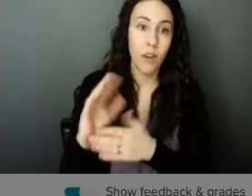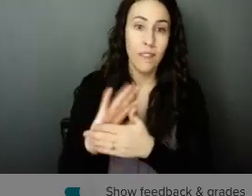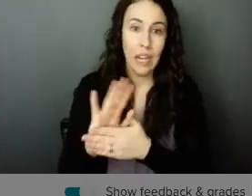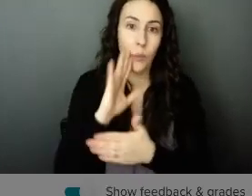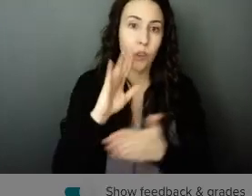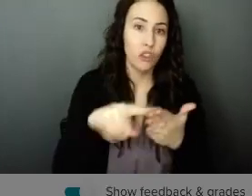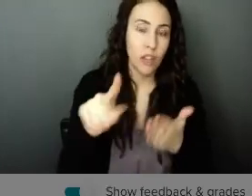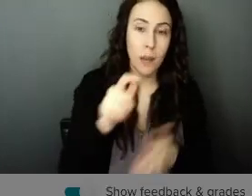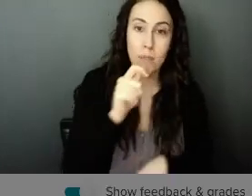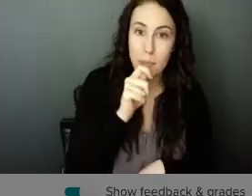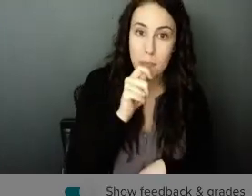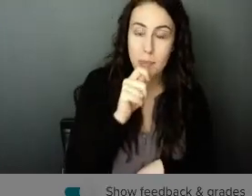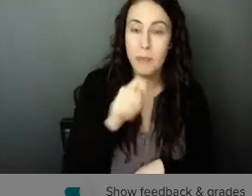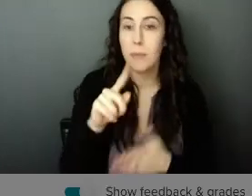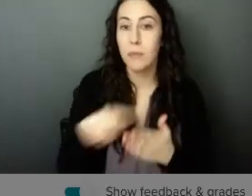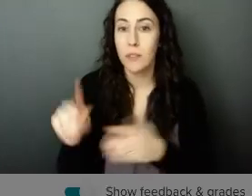microphone.